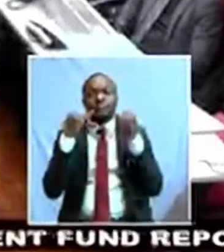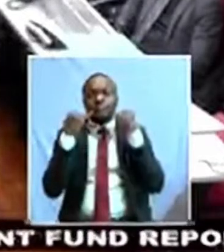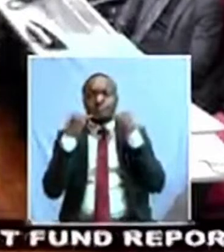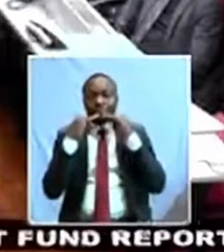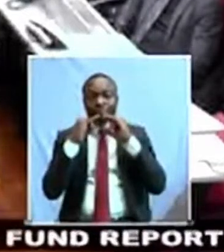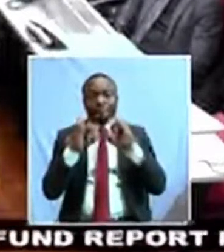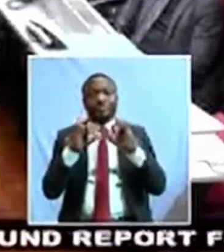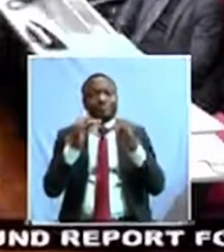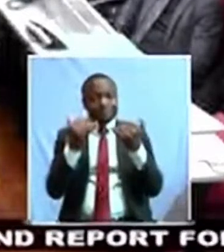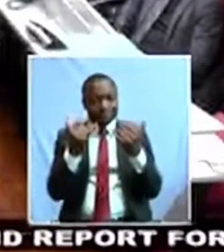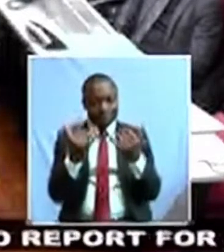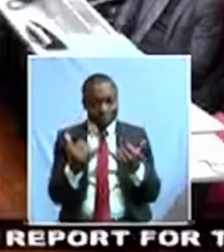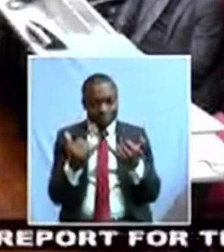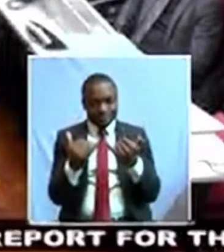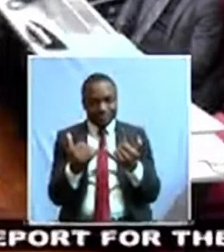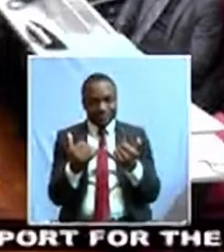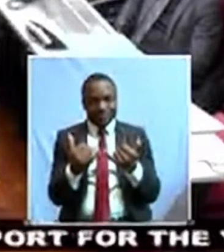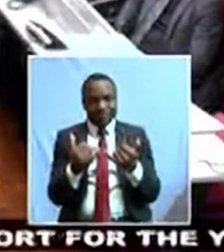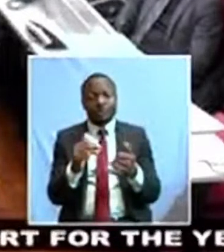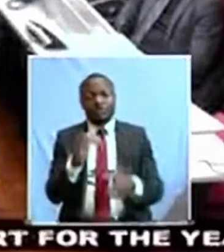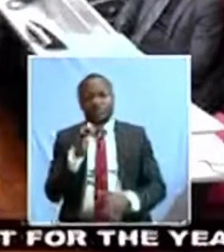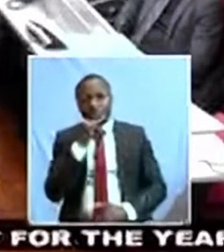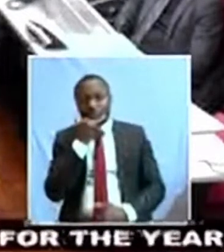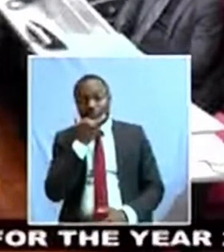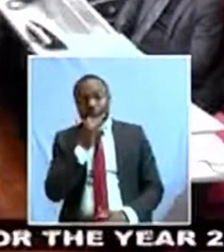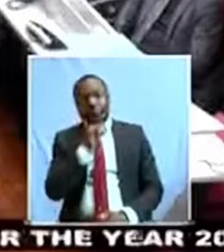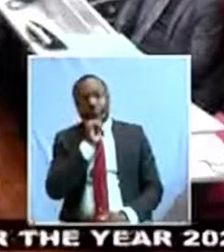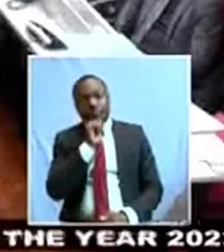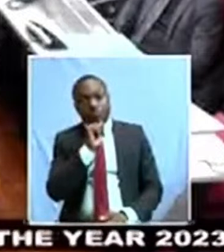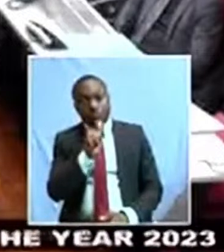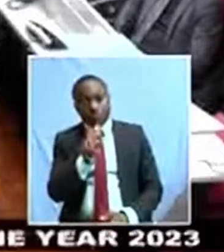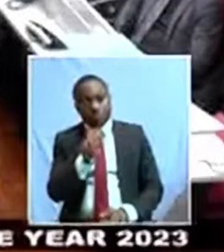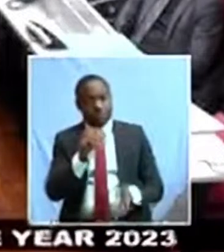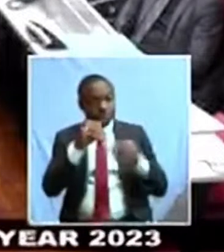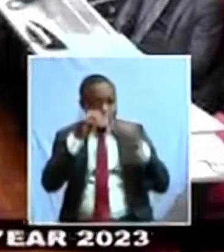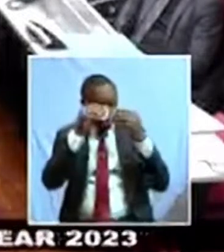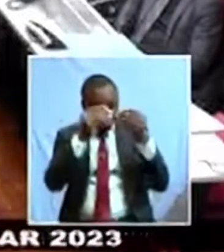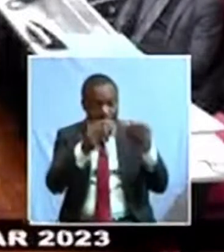now, and that we erred not to give